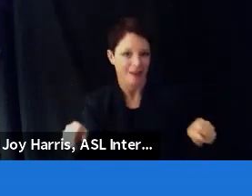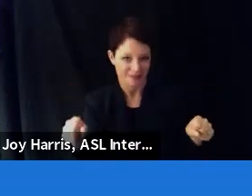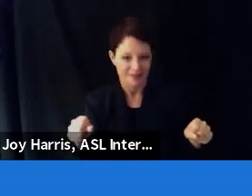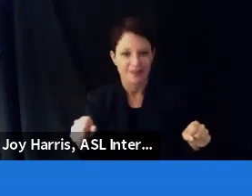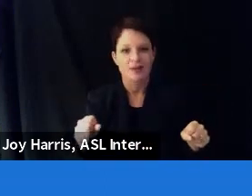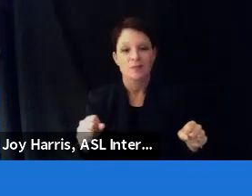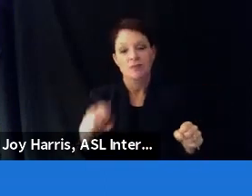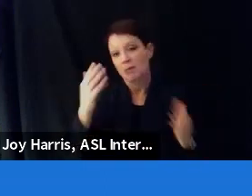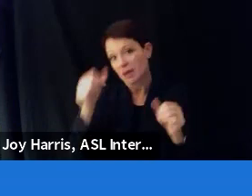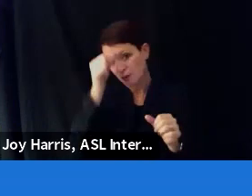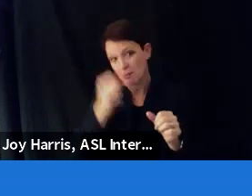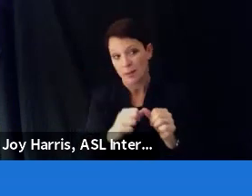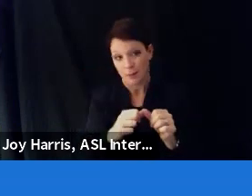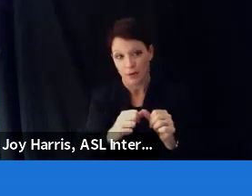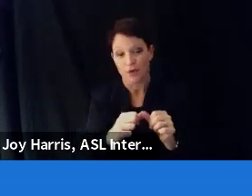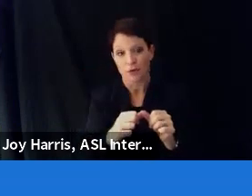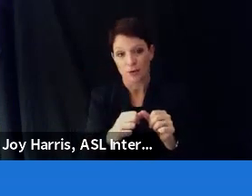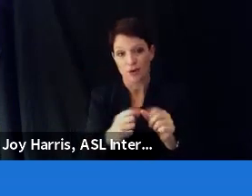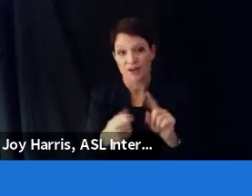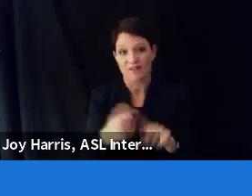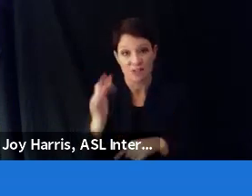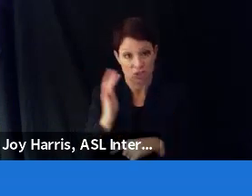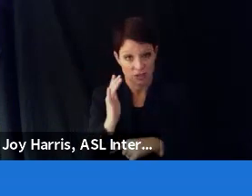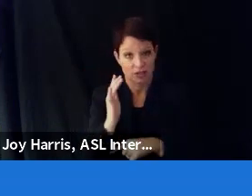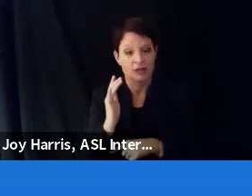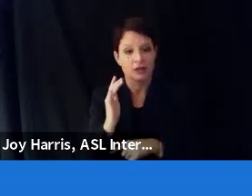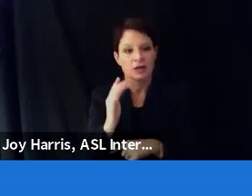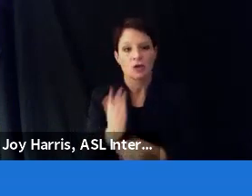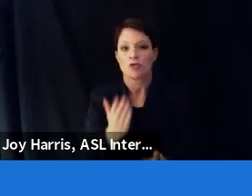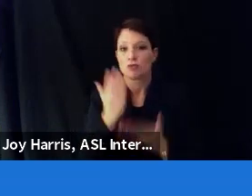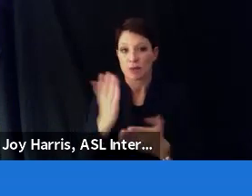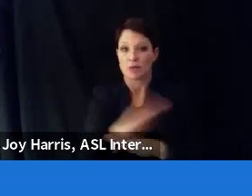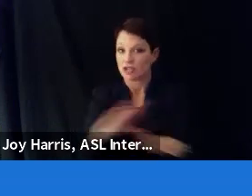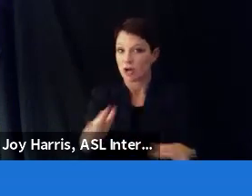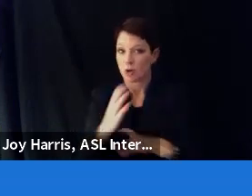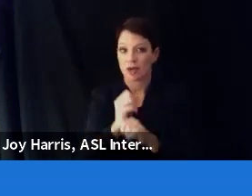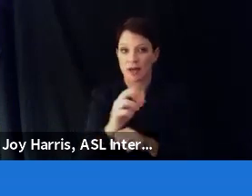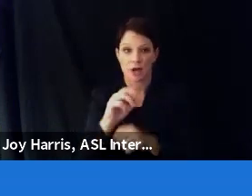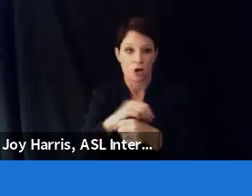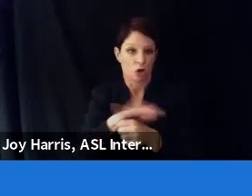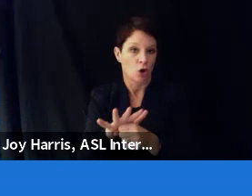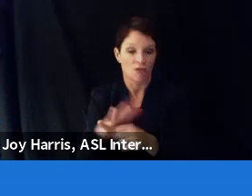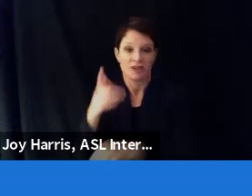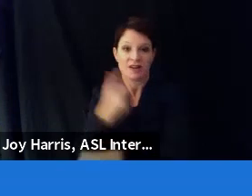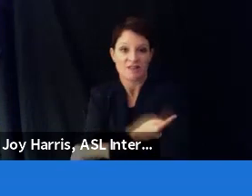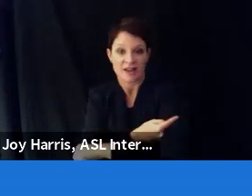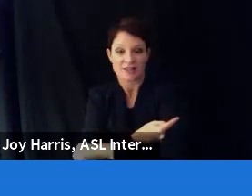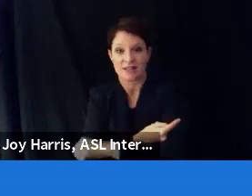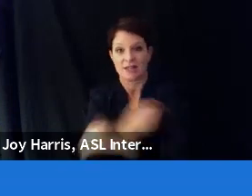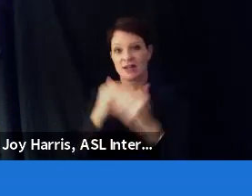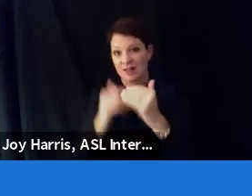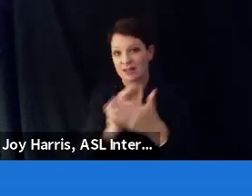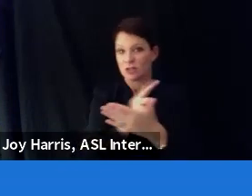that initially the recommendation was to not get a COVID vaccine within 2 weeks of